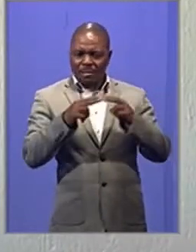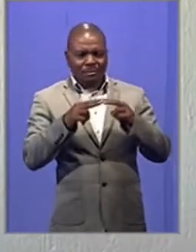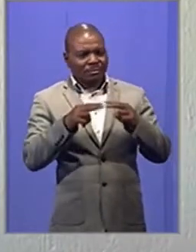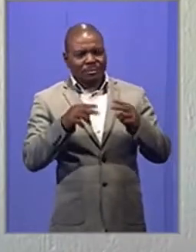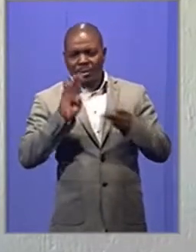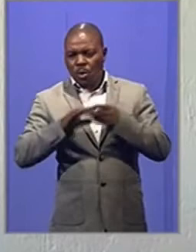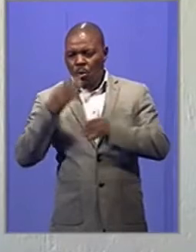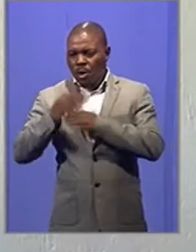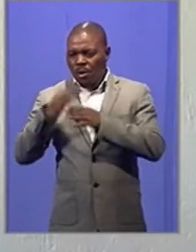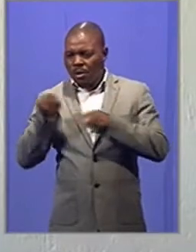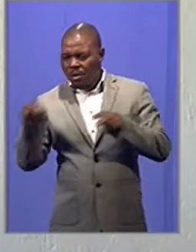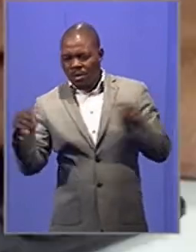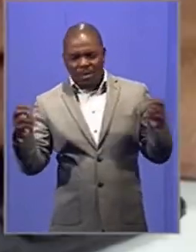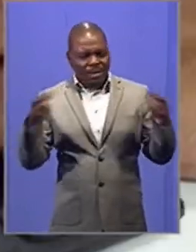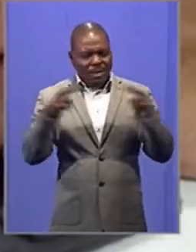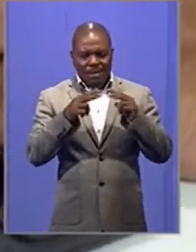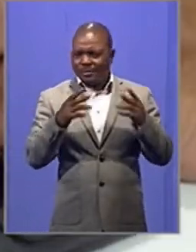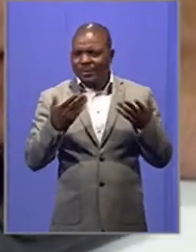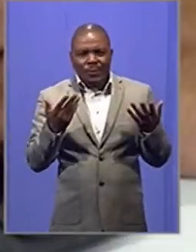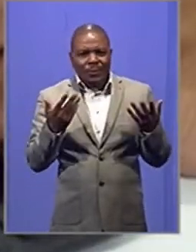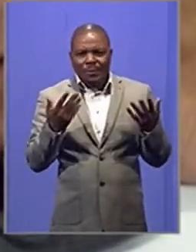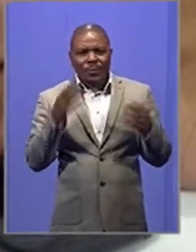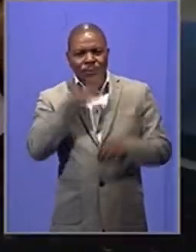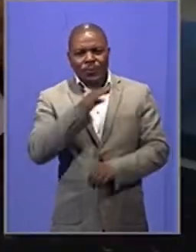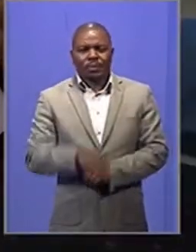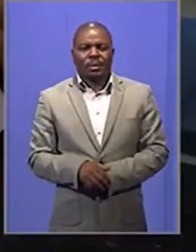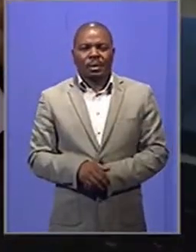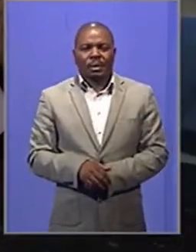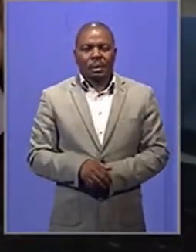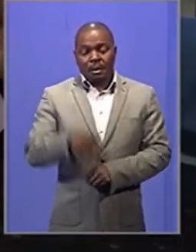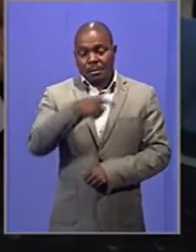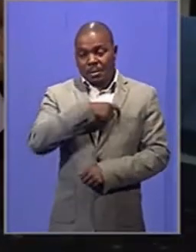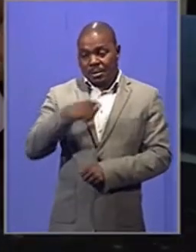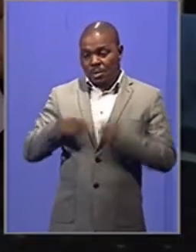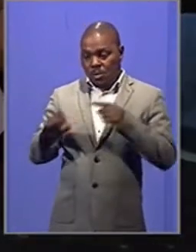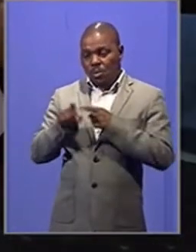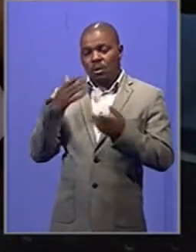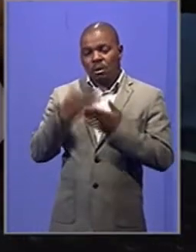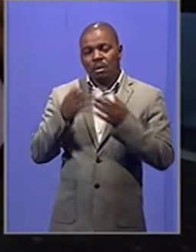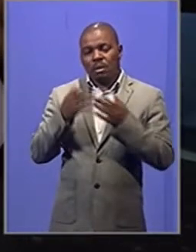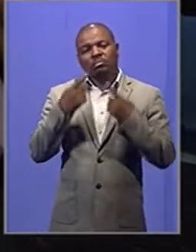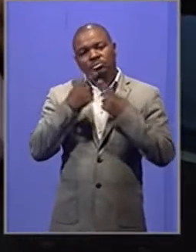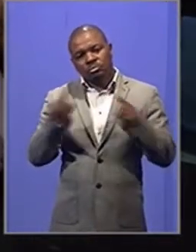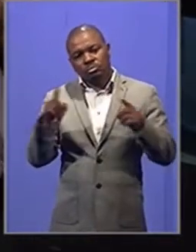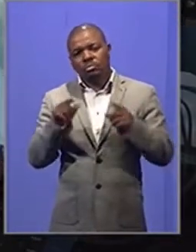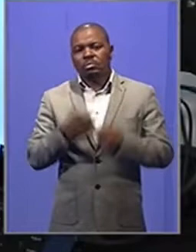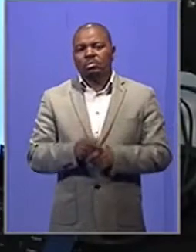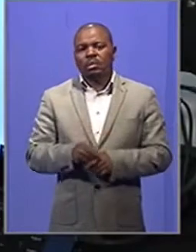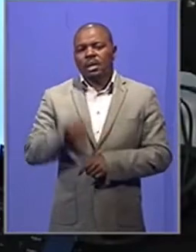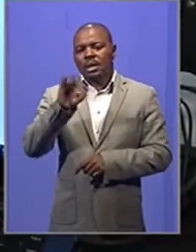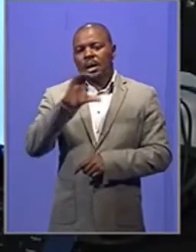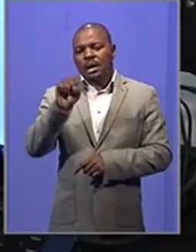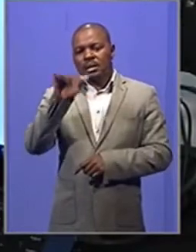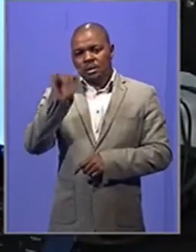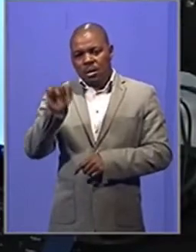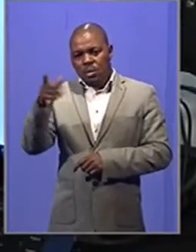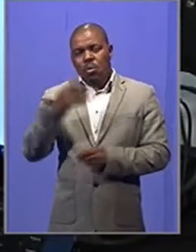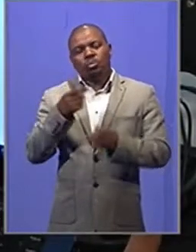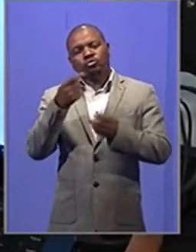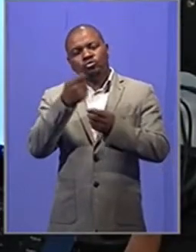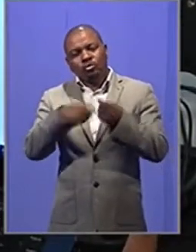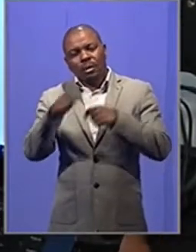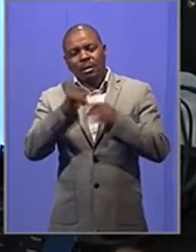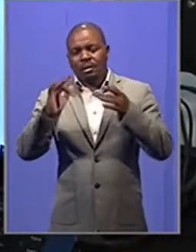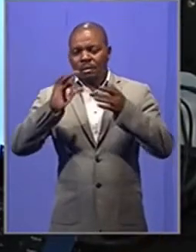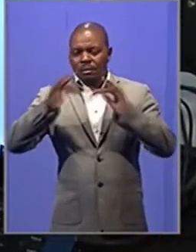jobs currently sit. Moporesidente o lebelletswe ho phatlalatsa nako ya ho rekiswa ha maqhubu ke ICASA e boletseng ha e tla qala ka